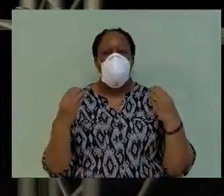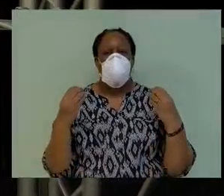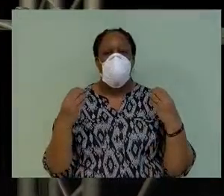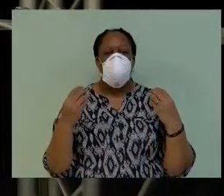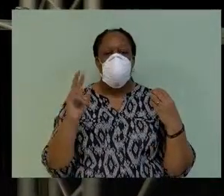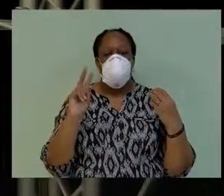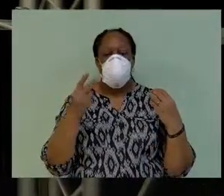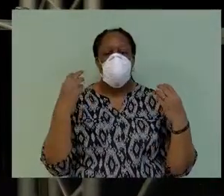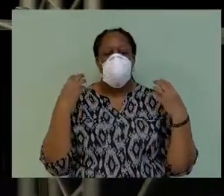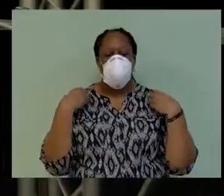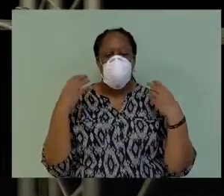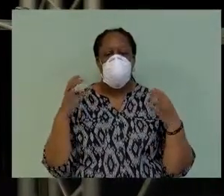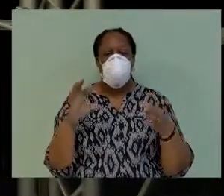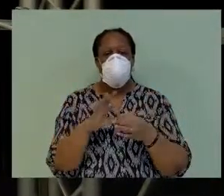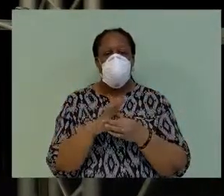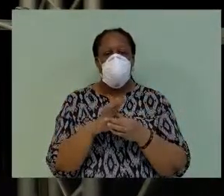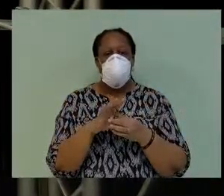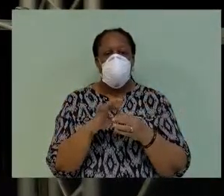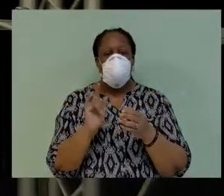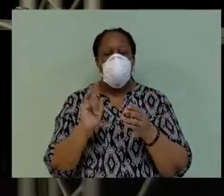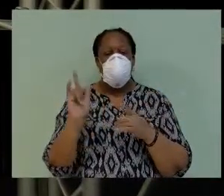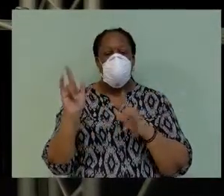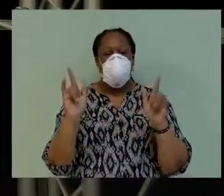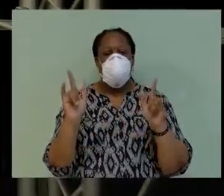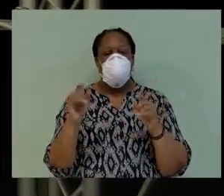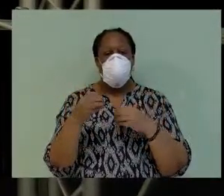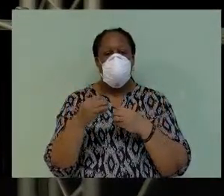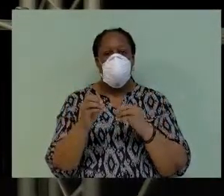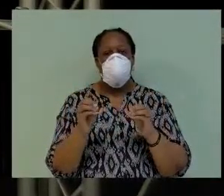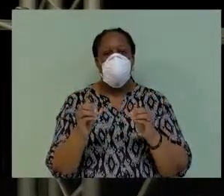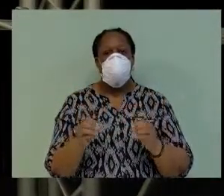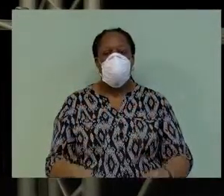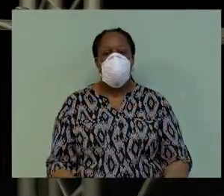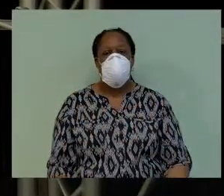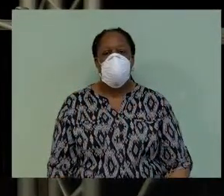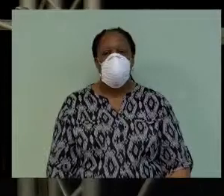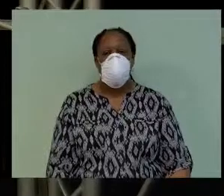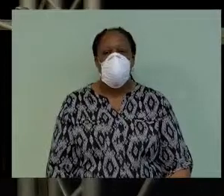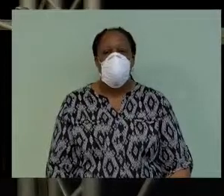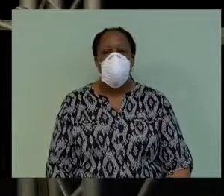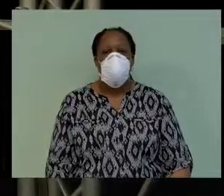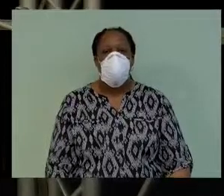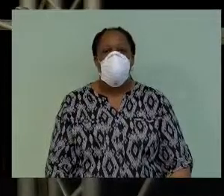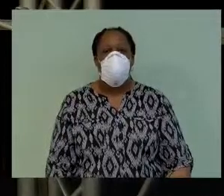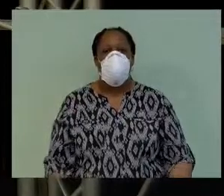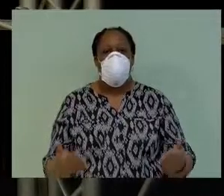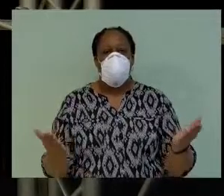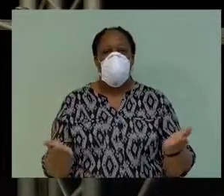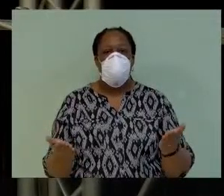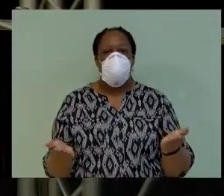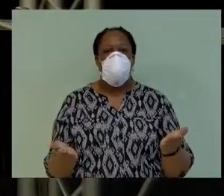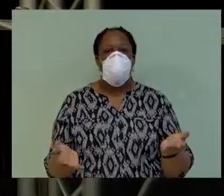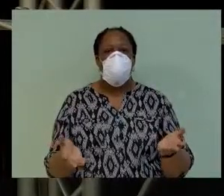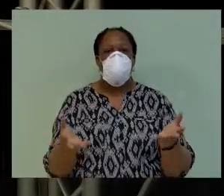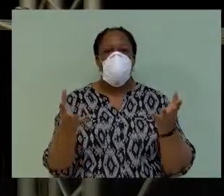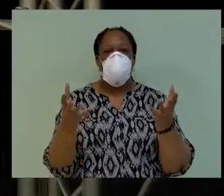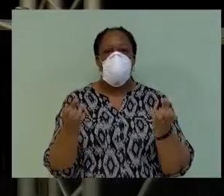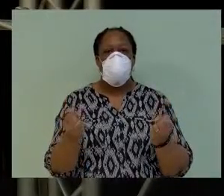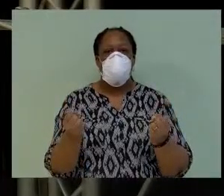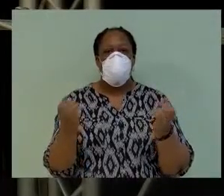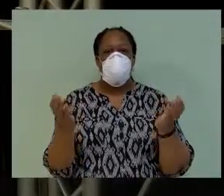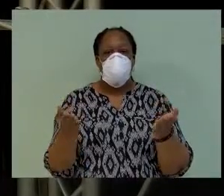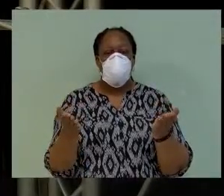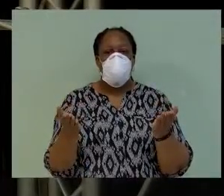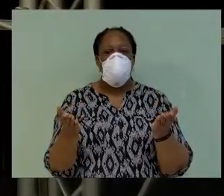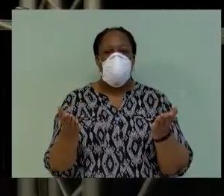today, I am here in the capacity as a representative of the Carolina High School class